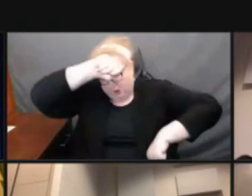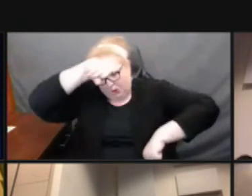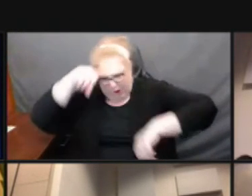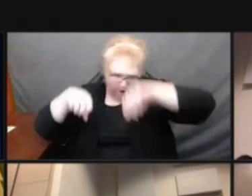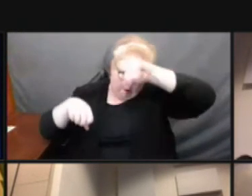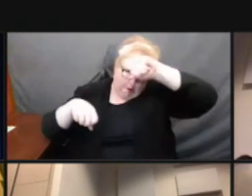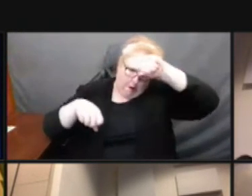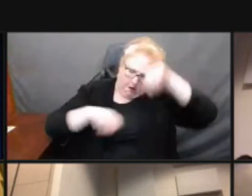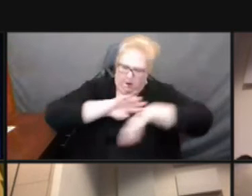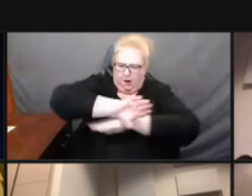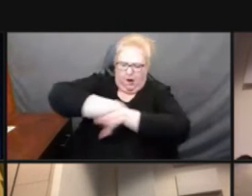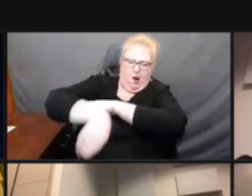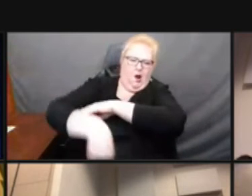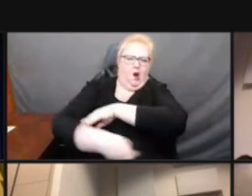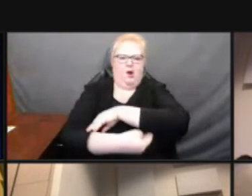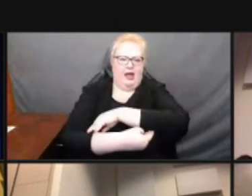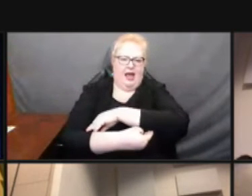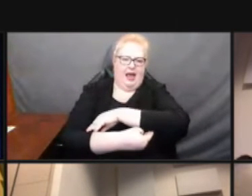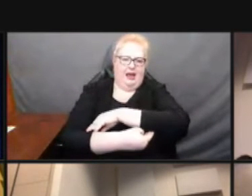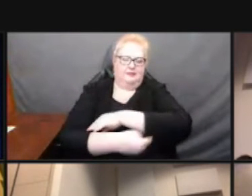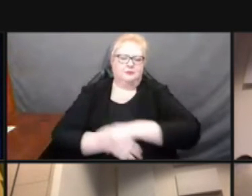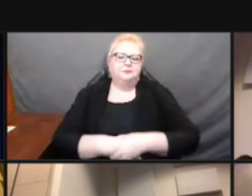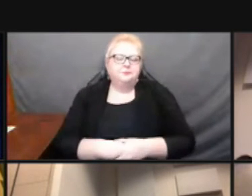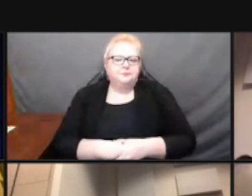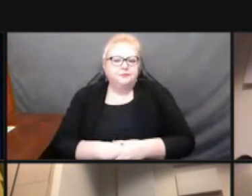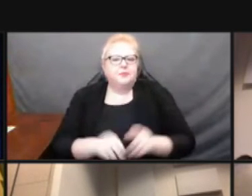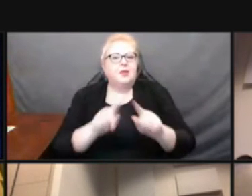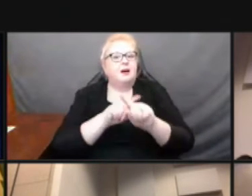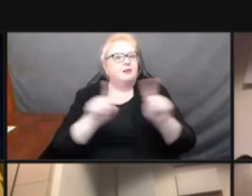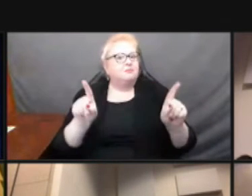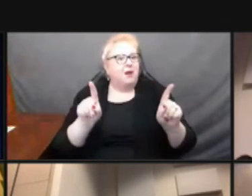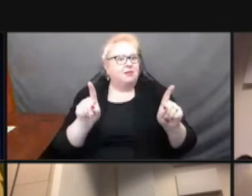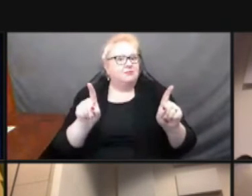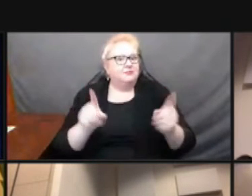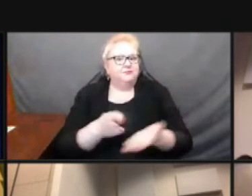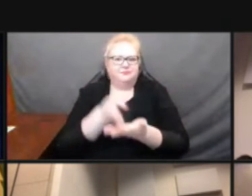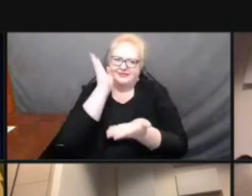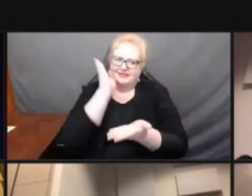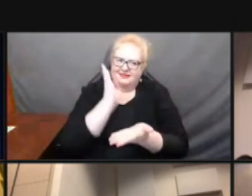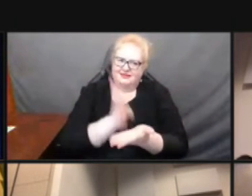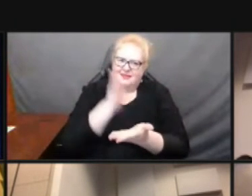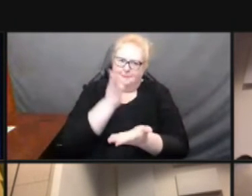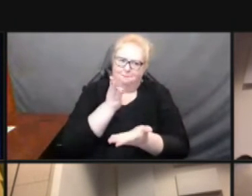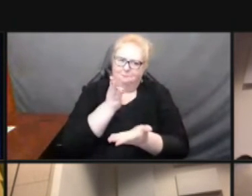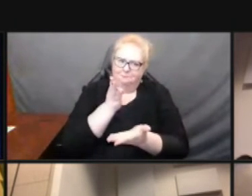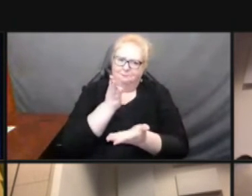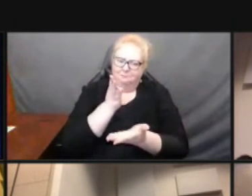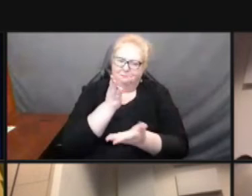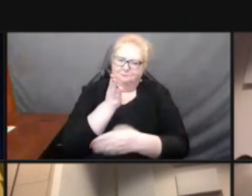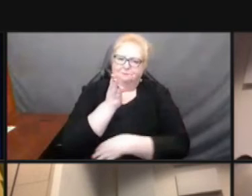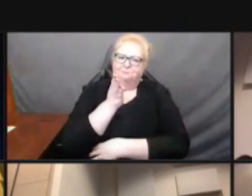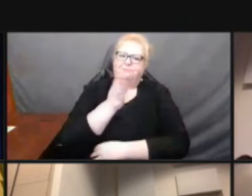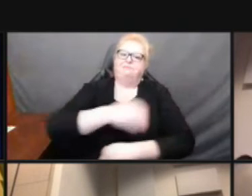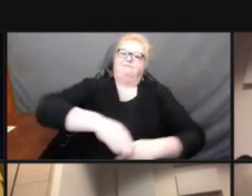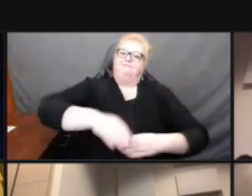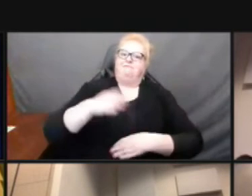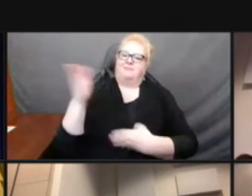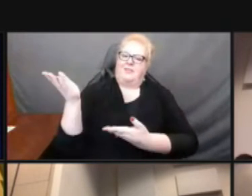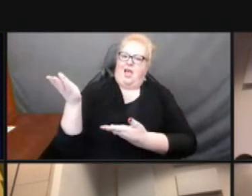long. But that came to an end, and they brought in a supervisor.